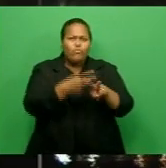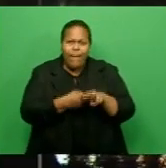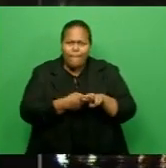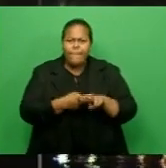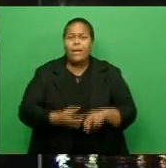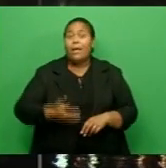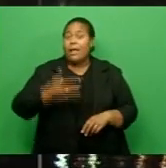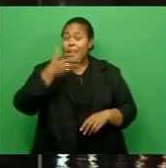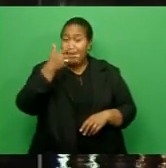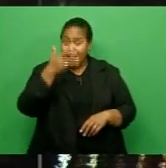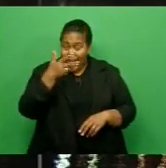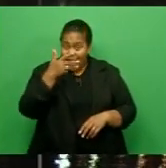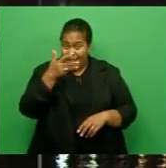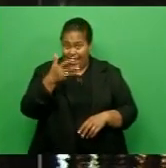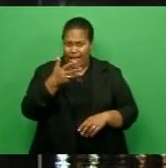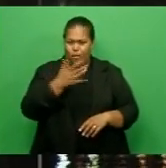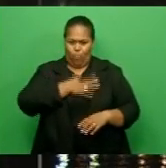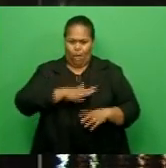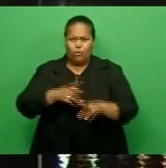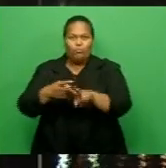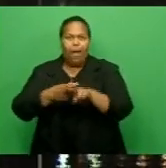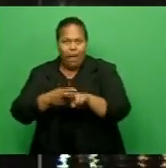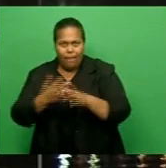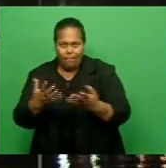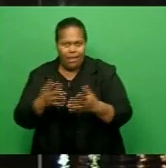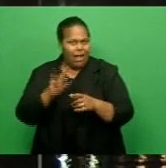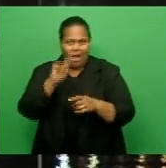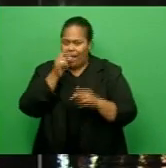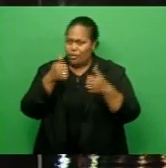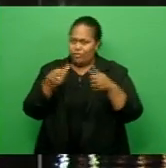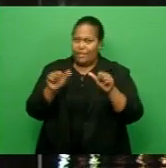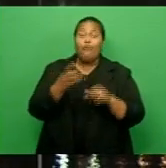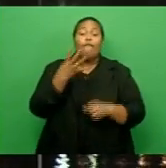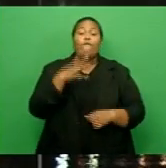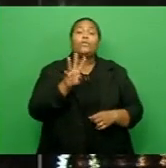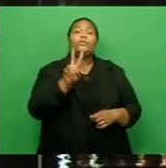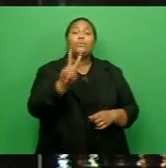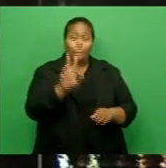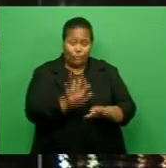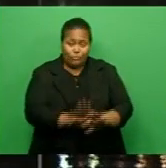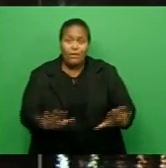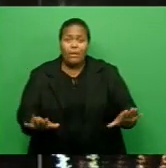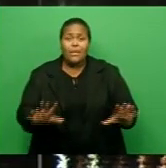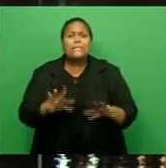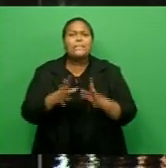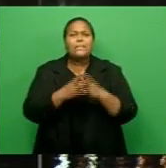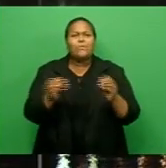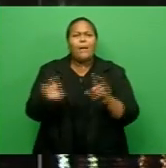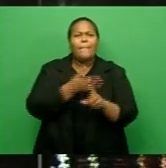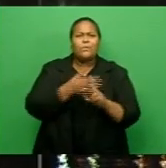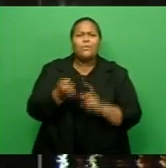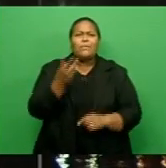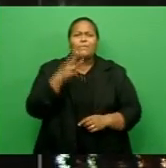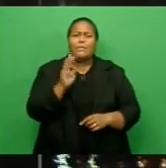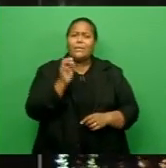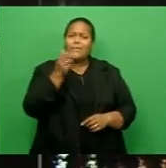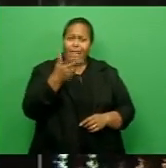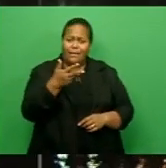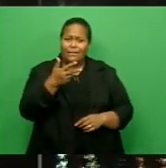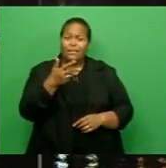9 attempted rape cases, 42 child sexual abuse cases, and 39 child abuse